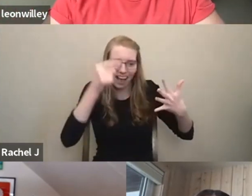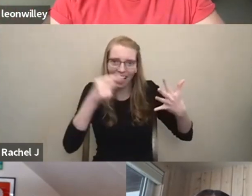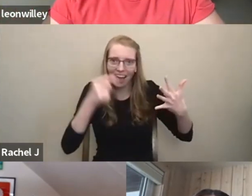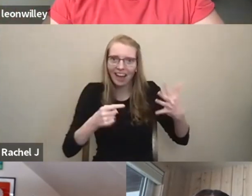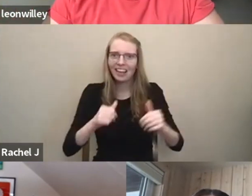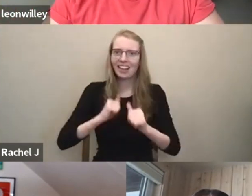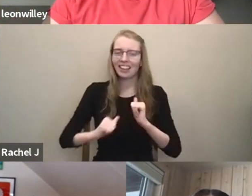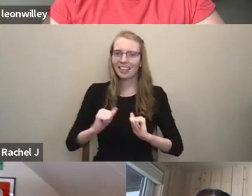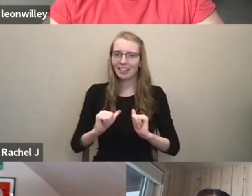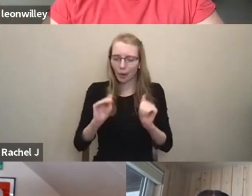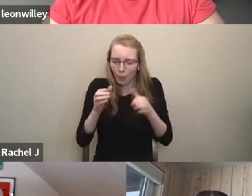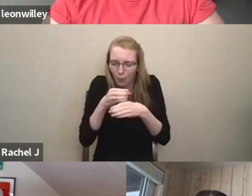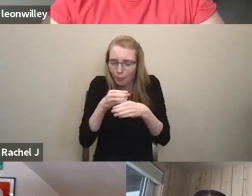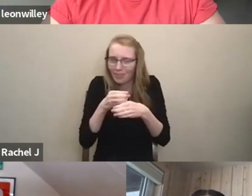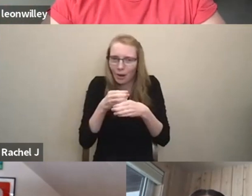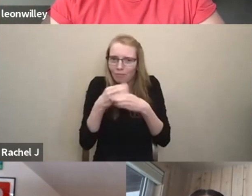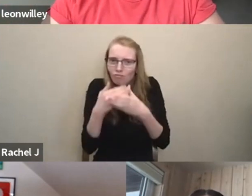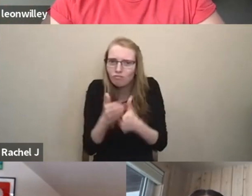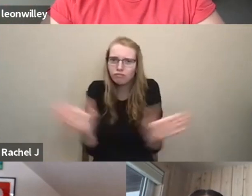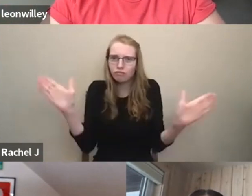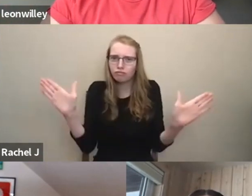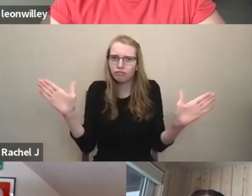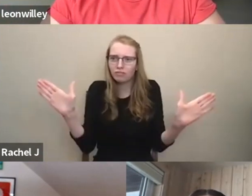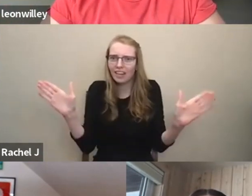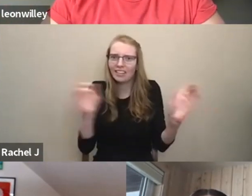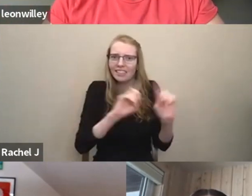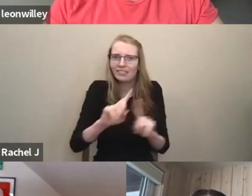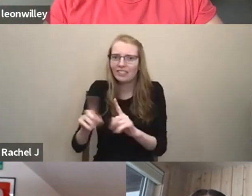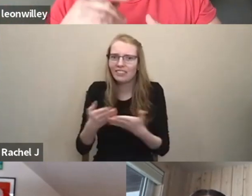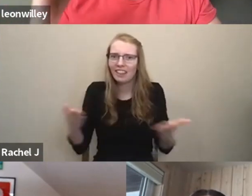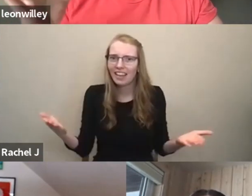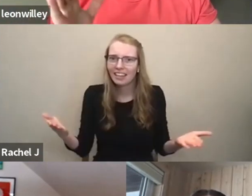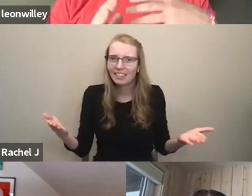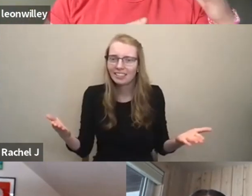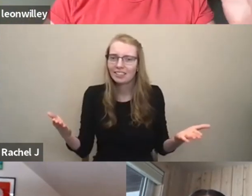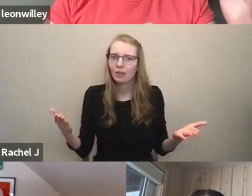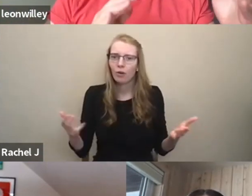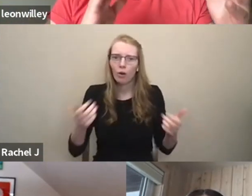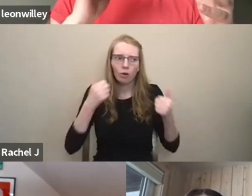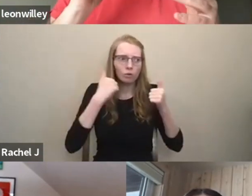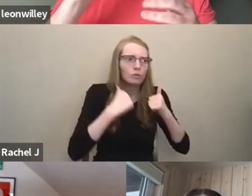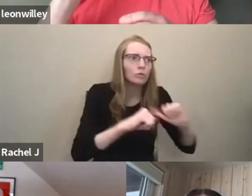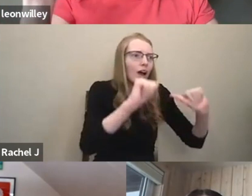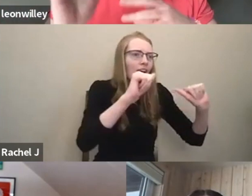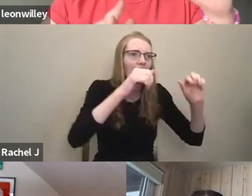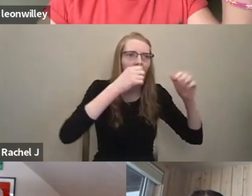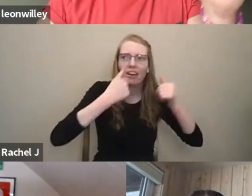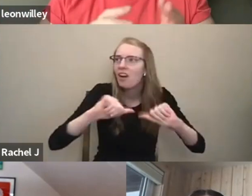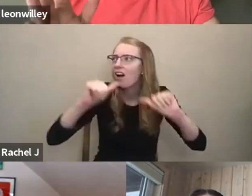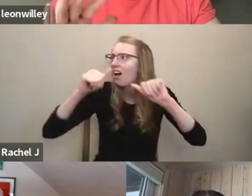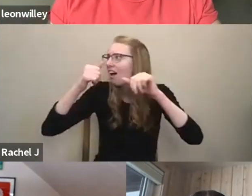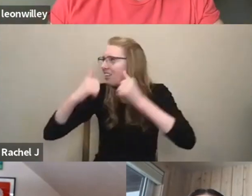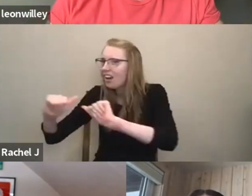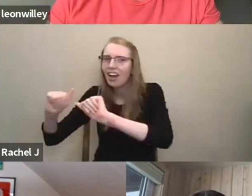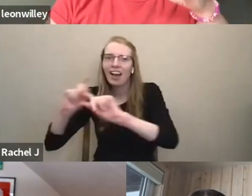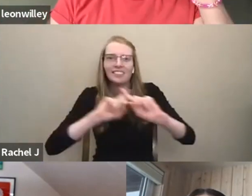so I think one of the most important things for sure is to really attempt and try all different